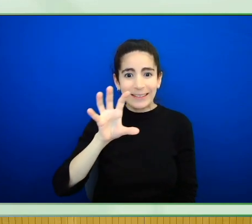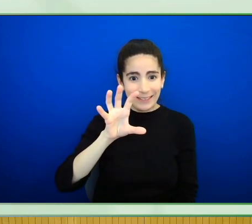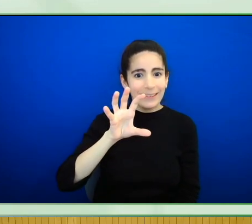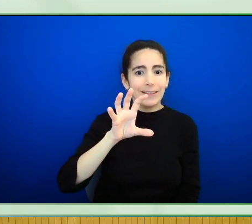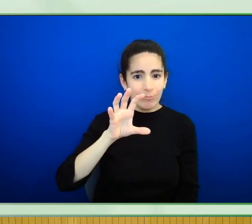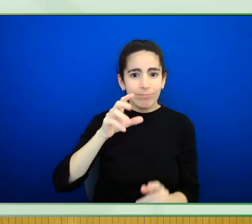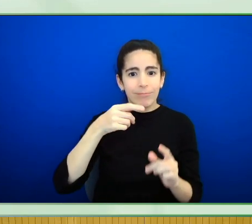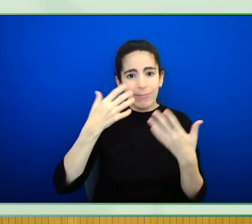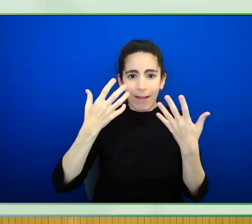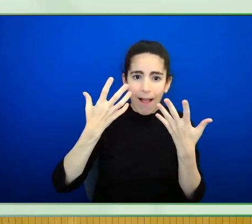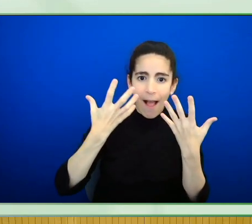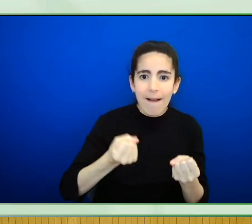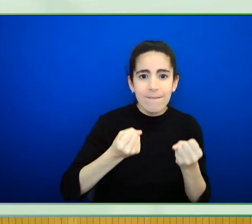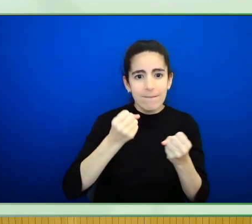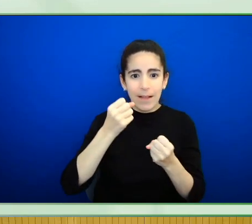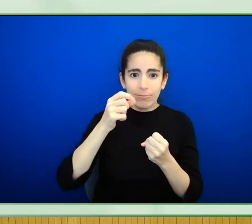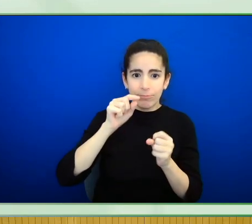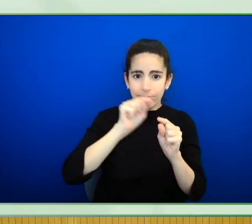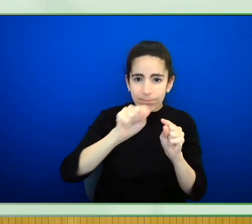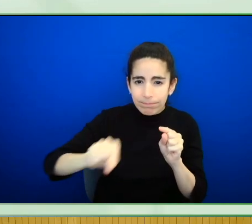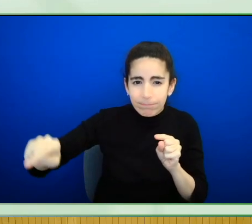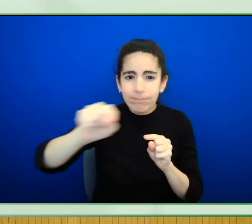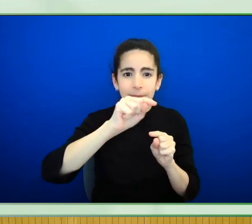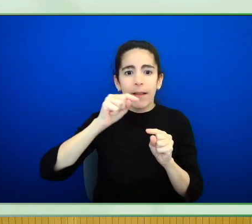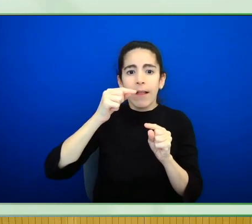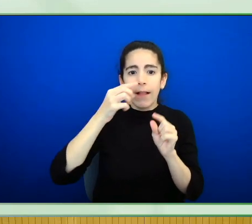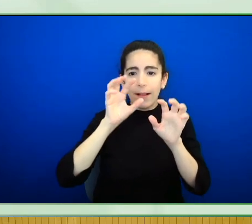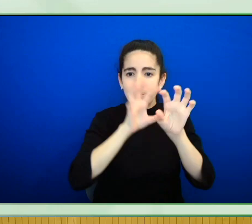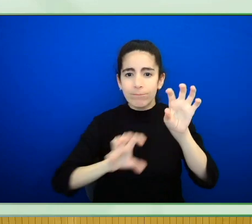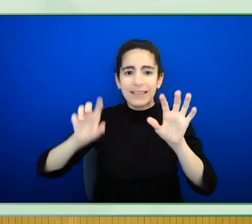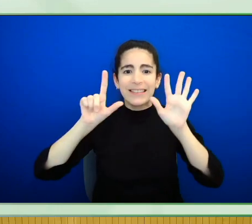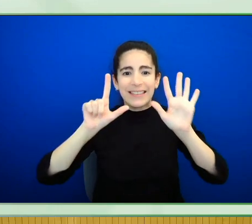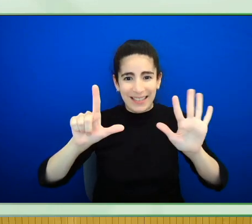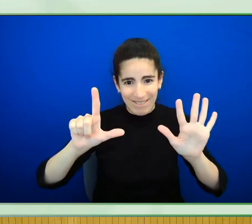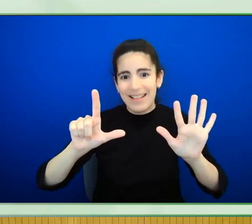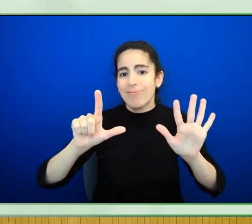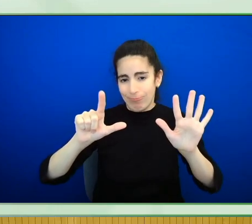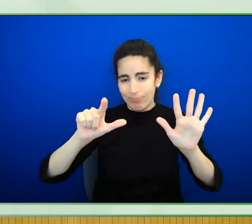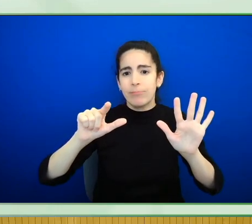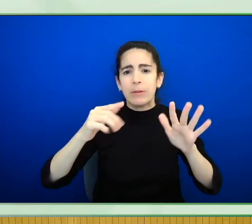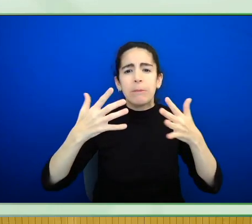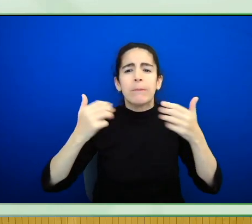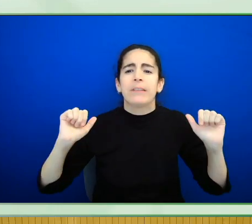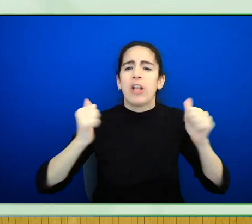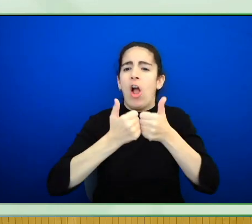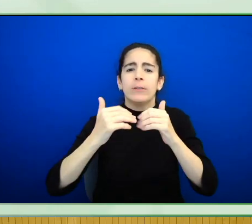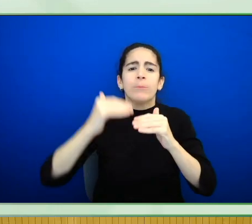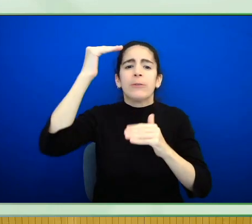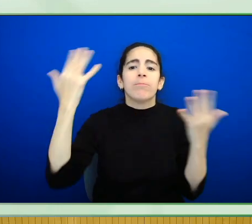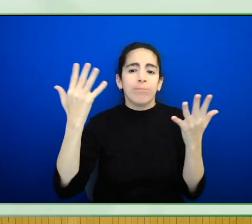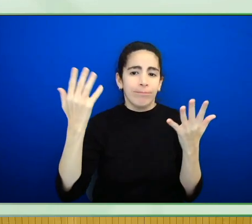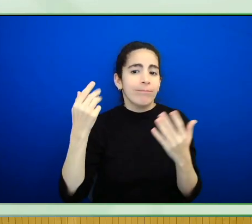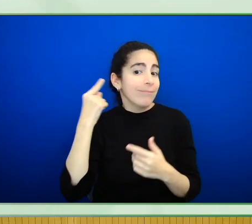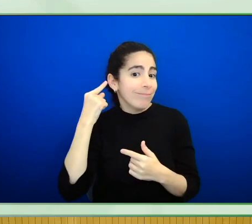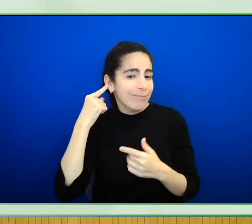Since 2013, we have the Universal Newborn Hearing Screening Law, but it's not implemented in